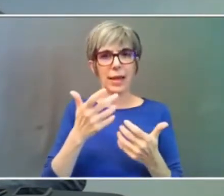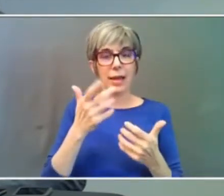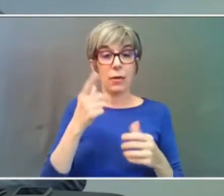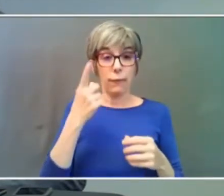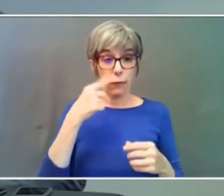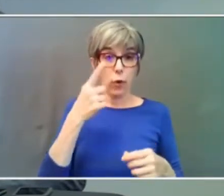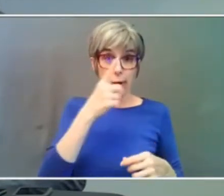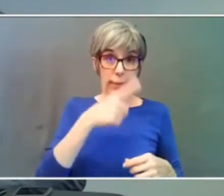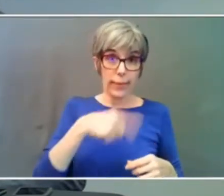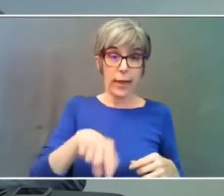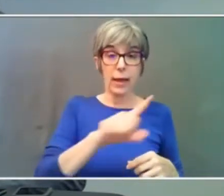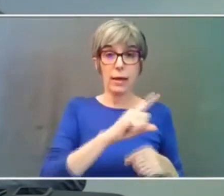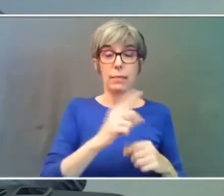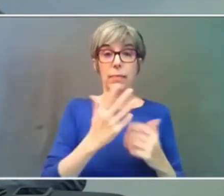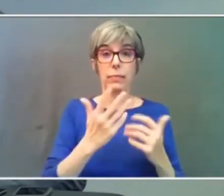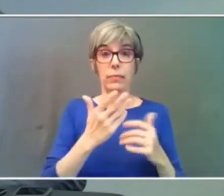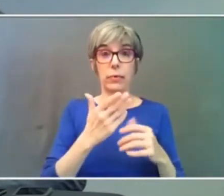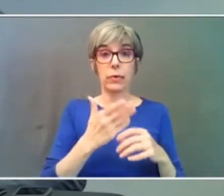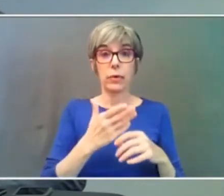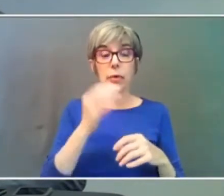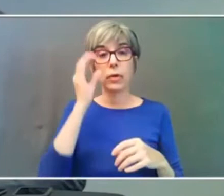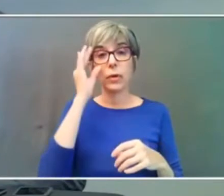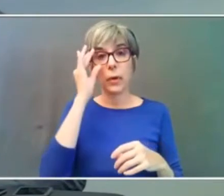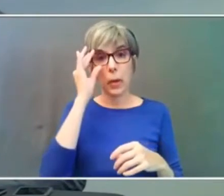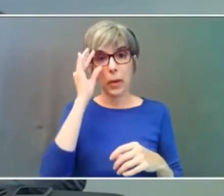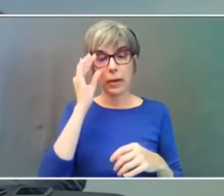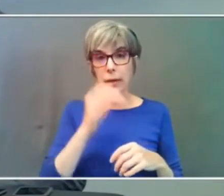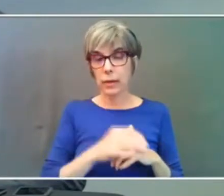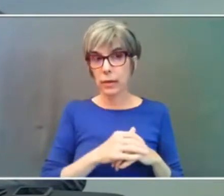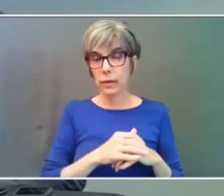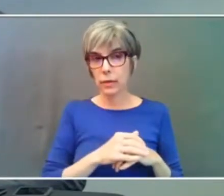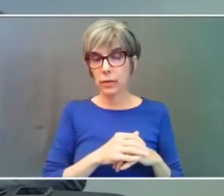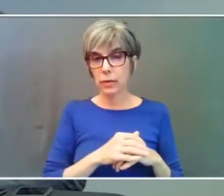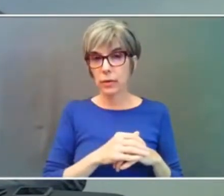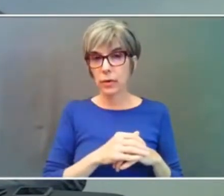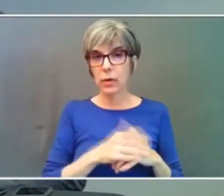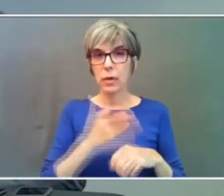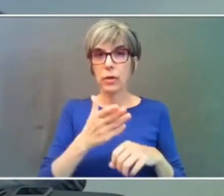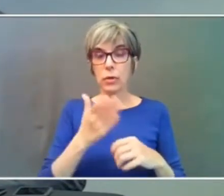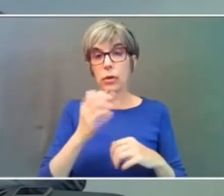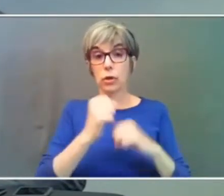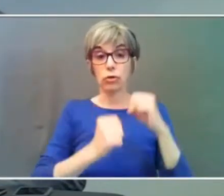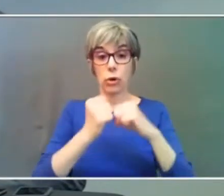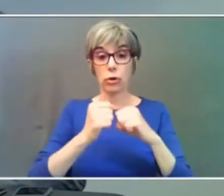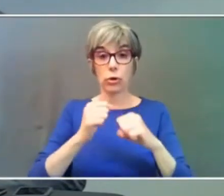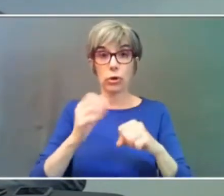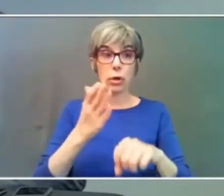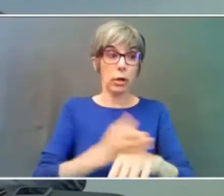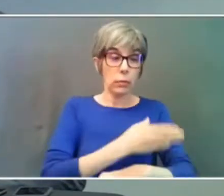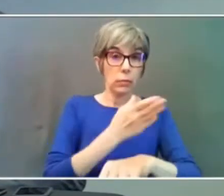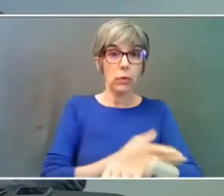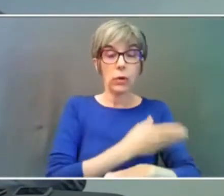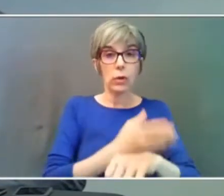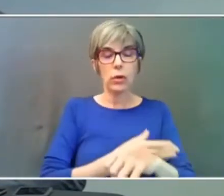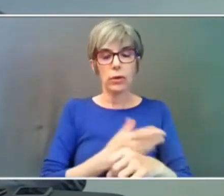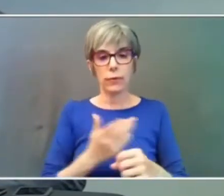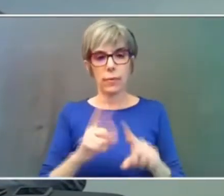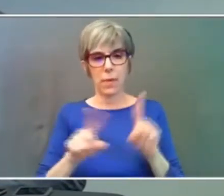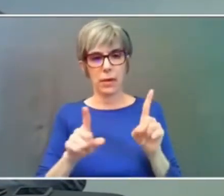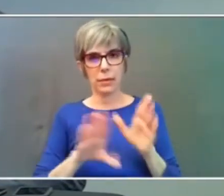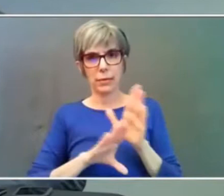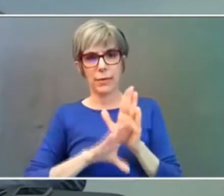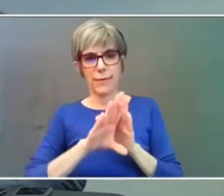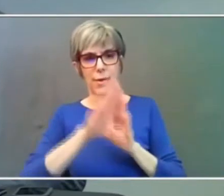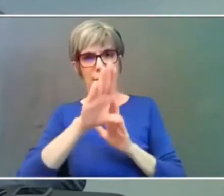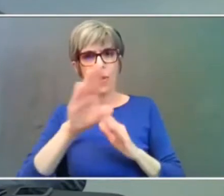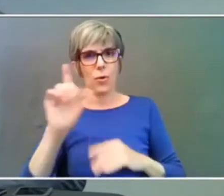do not come along with development. And so they're stuck in traffic for really